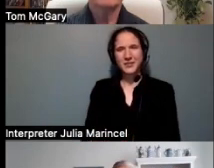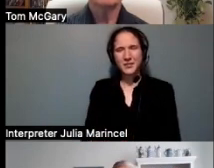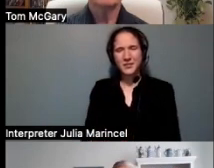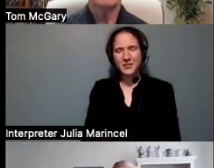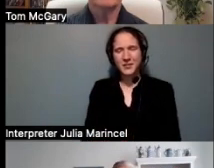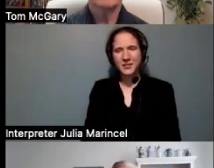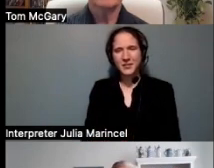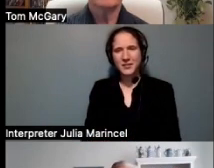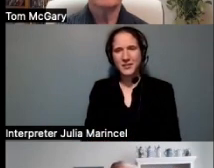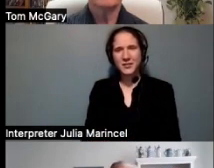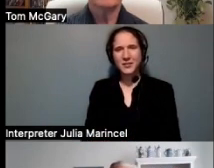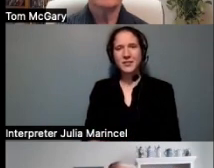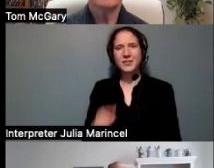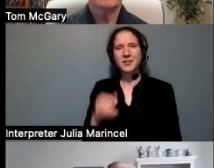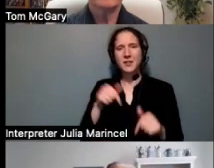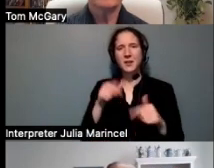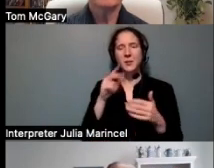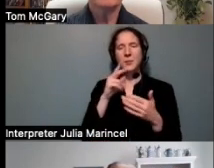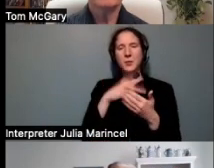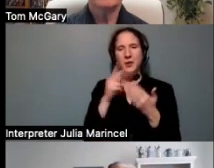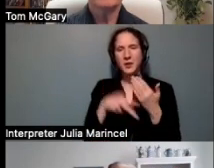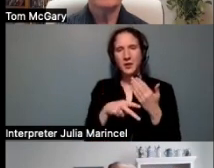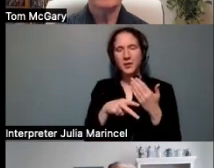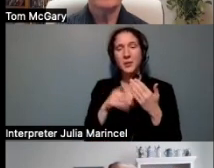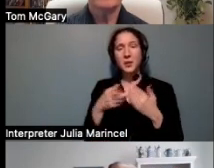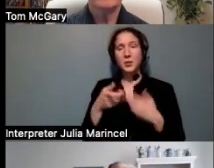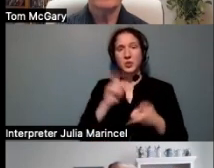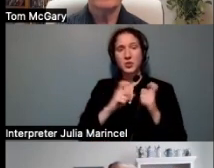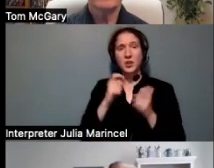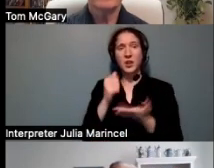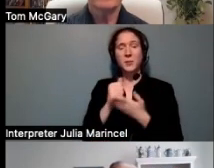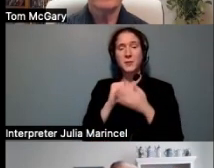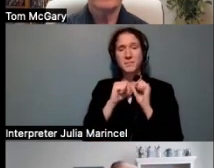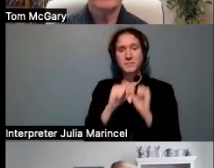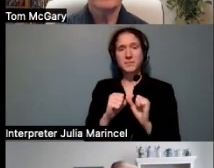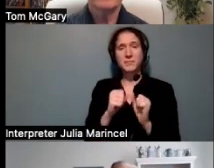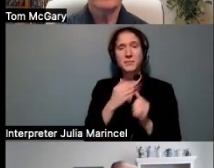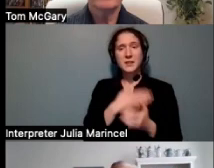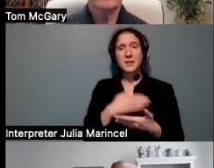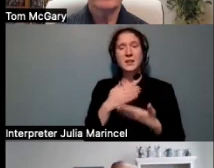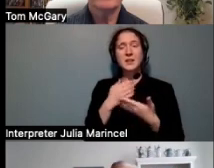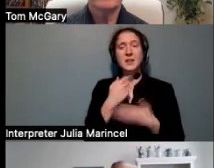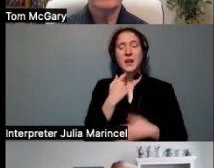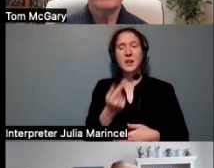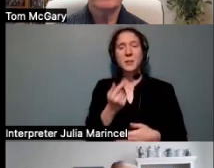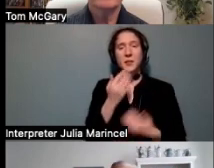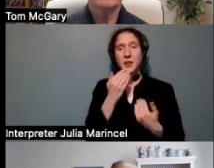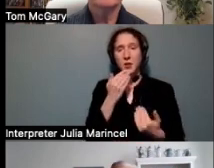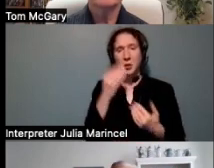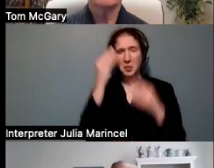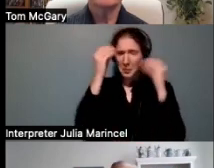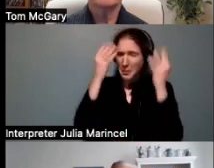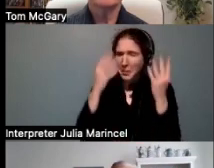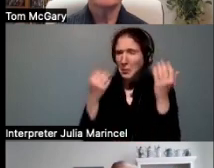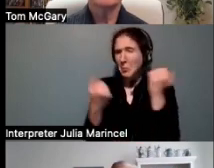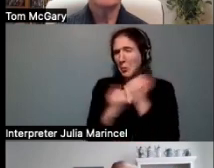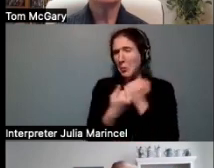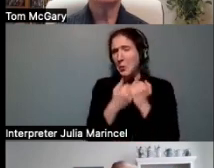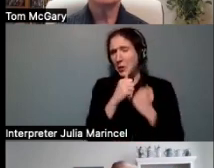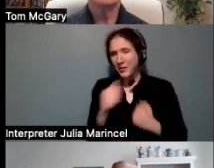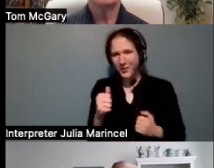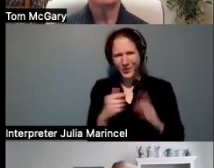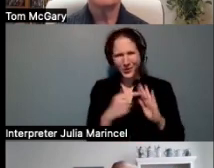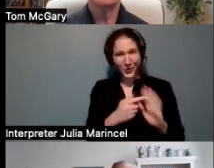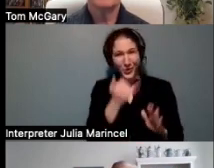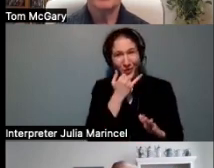Their donations help us keep doing this. Please tell them thank you and consider being a sponsor yourself. Am I showing the wrong thing?